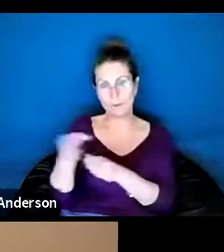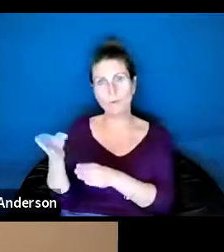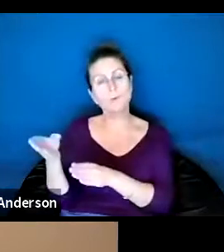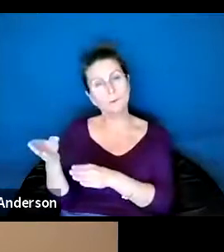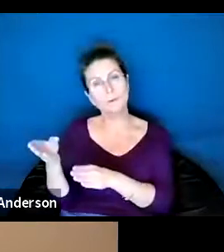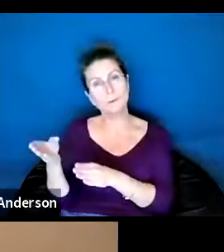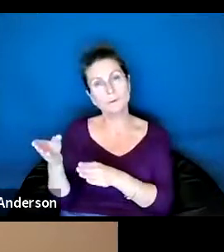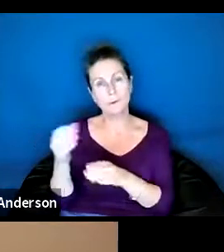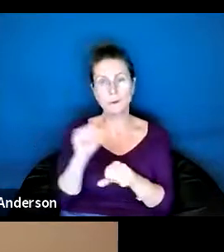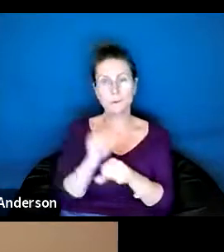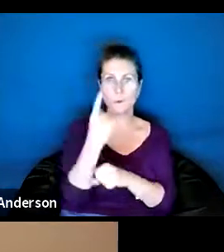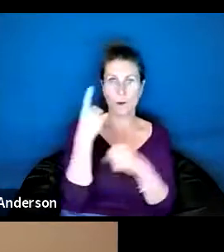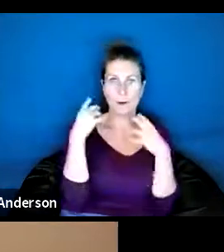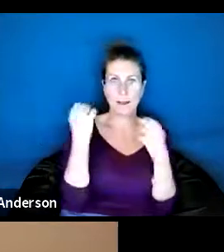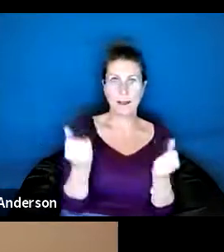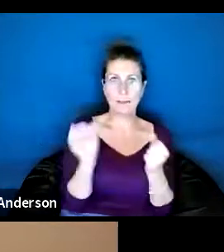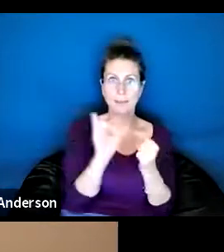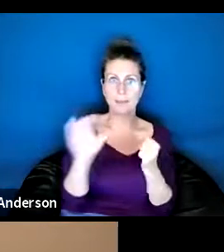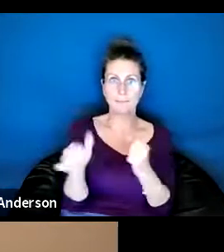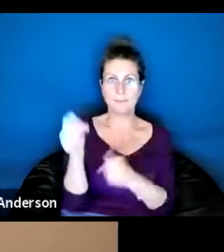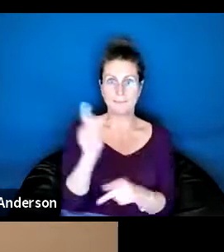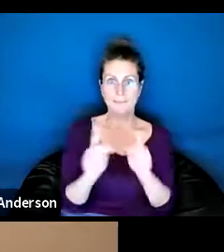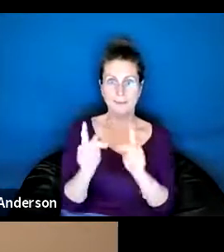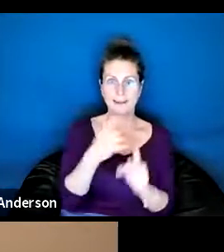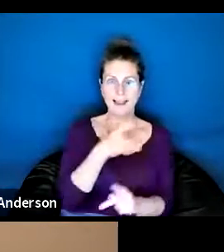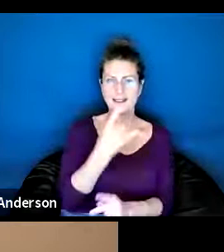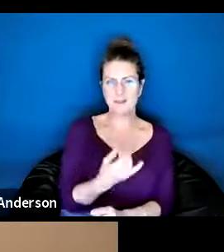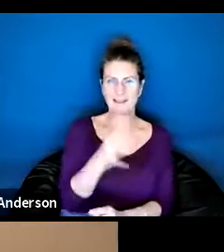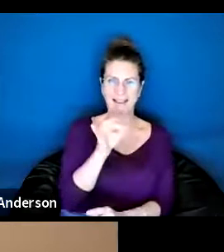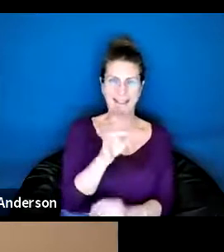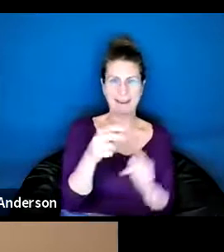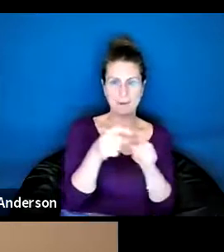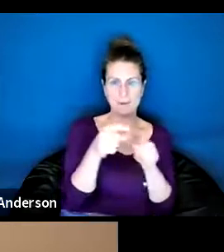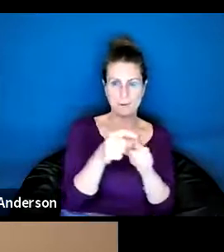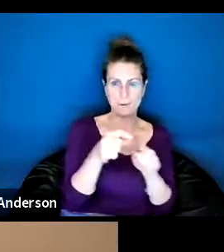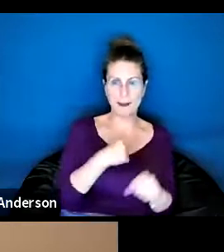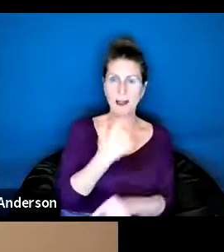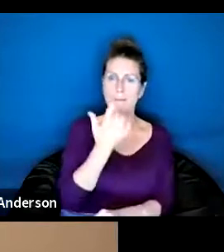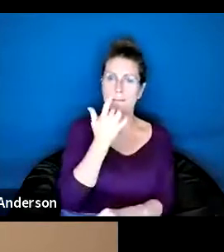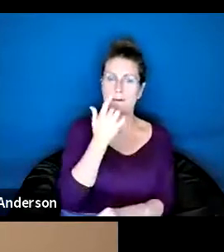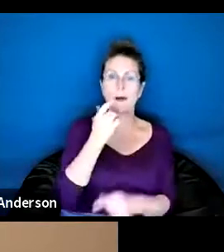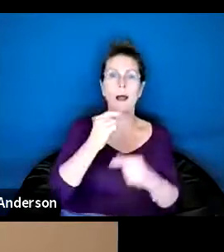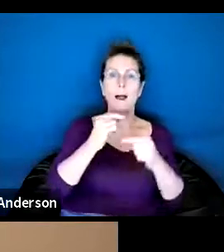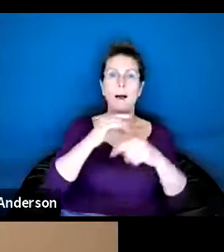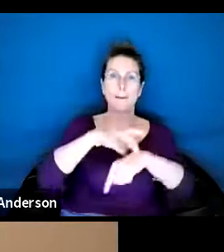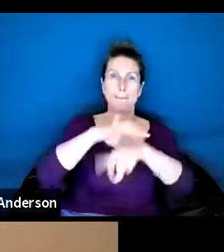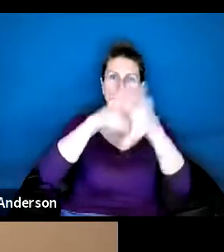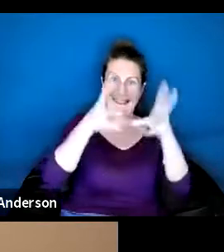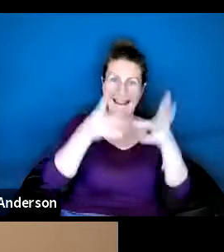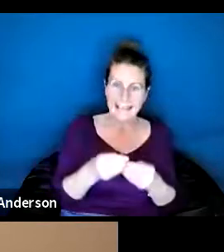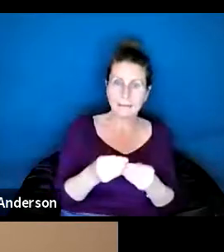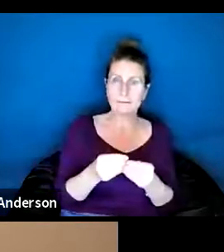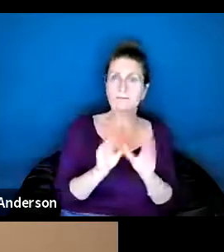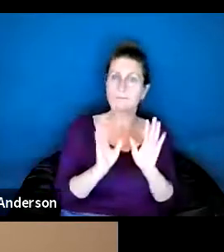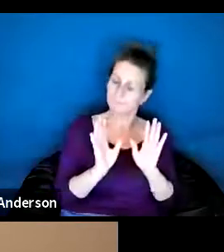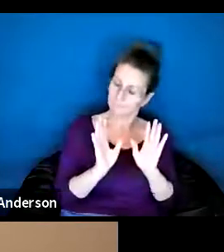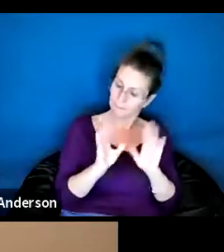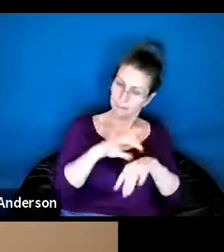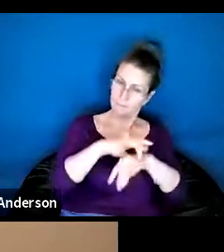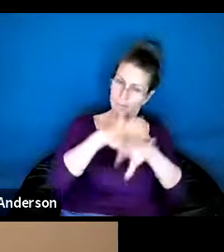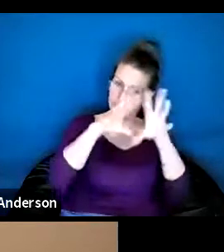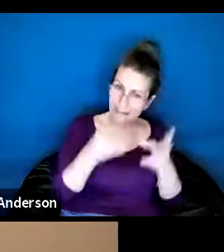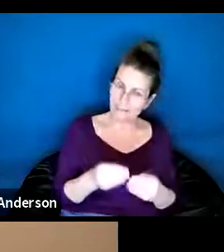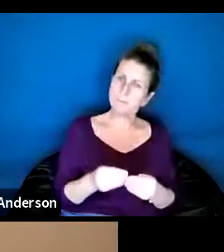like everyone else, don't like this term. It's too technocratic. I prefer planetary, but I think others got there first. But planetary